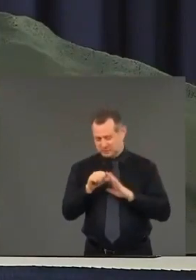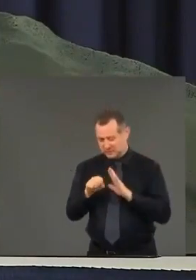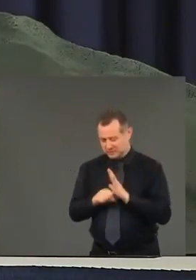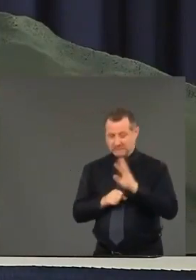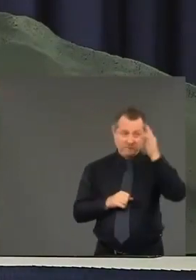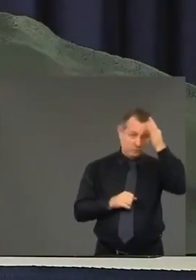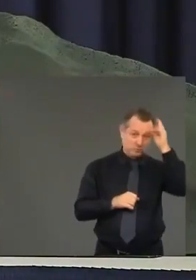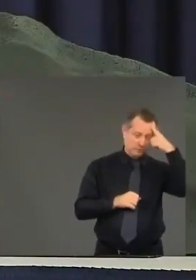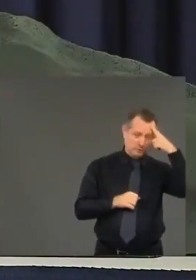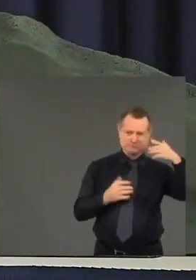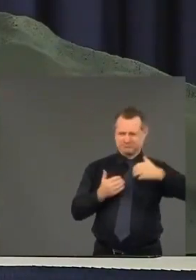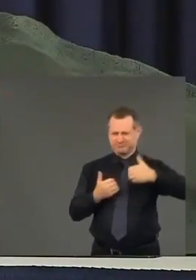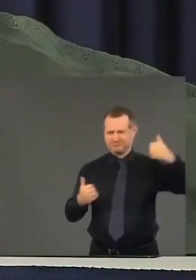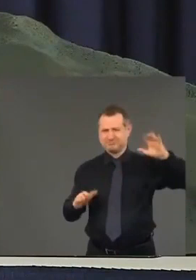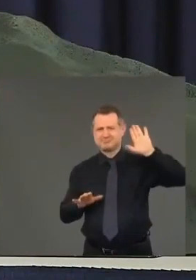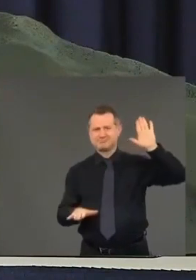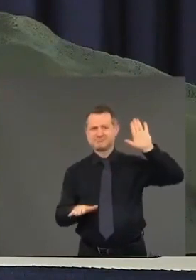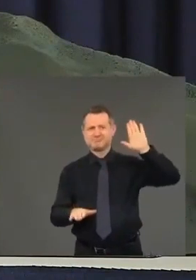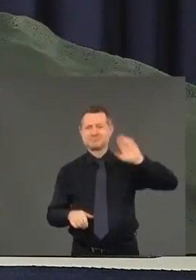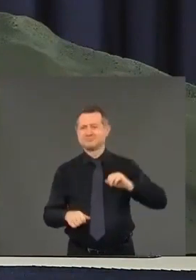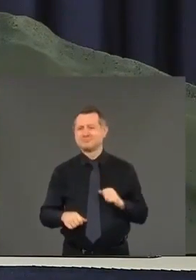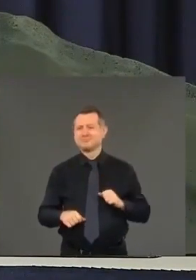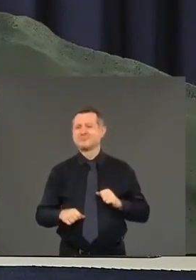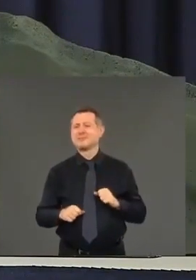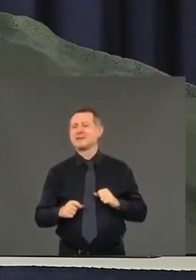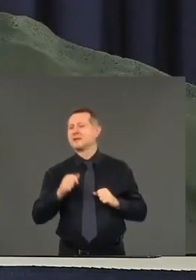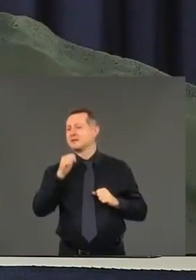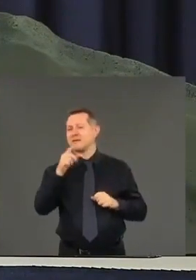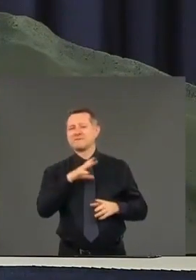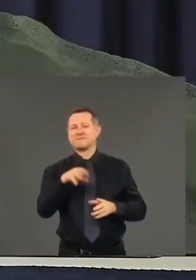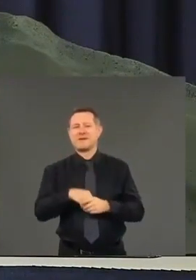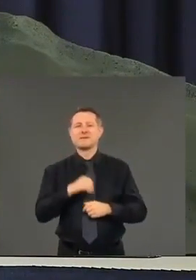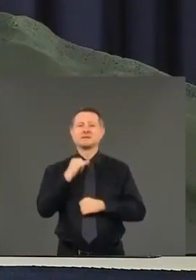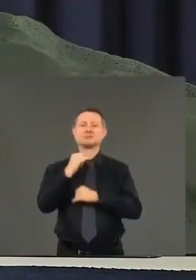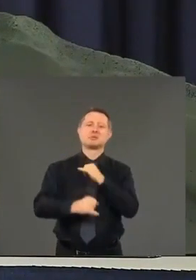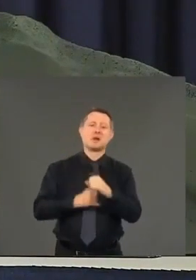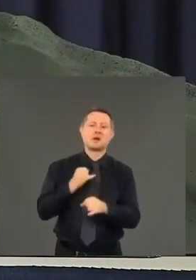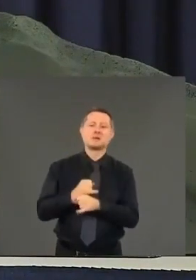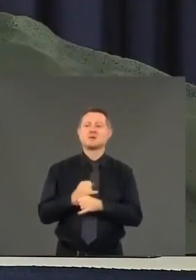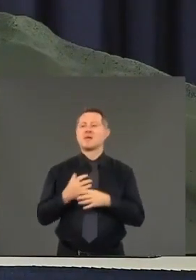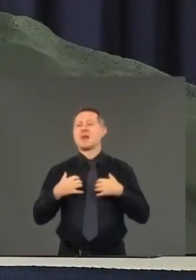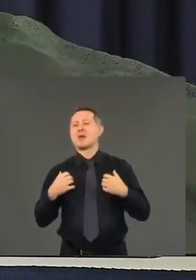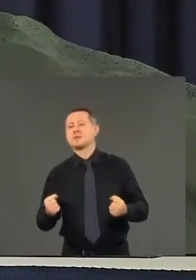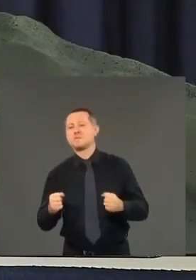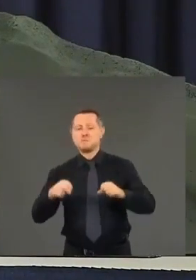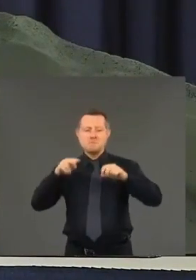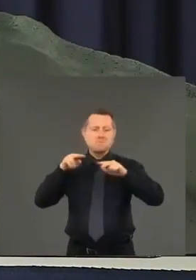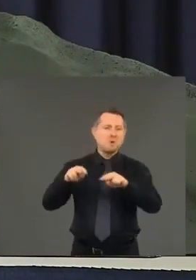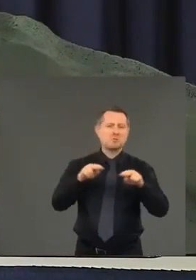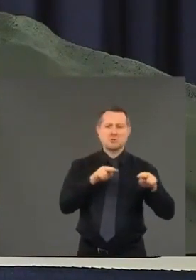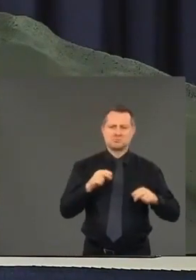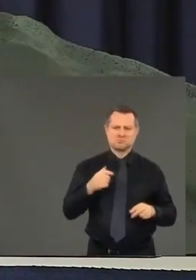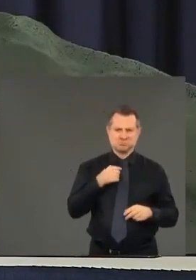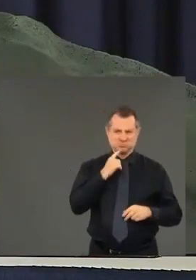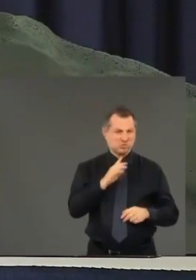I don't do international health monitoring. That was their job.